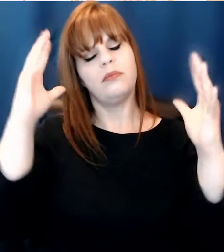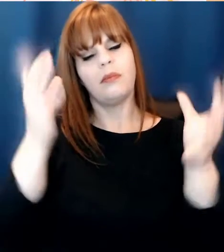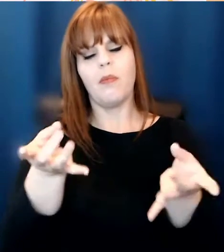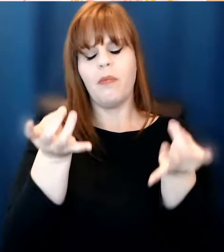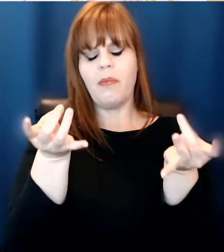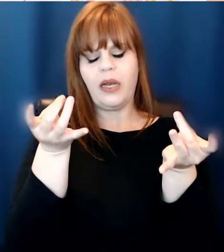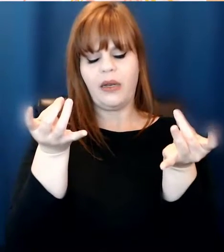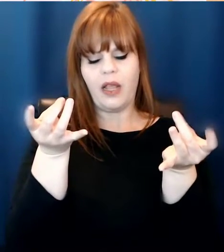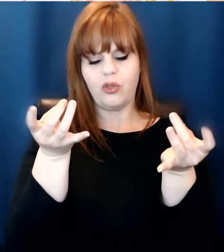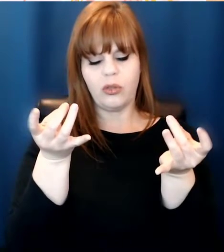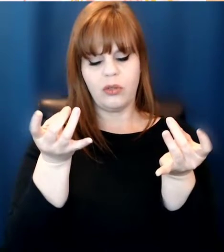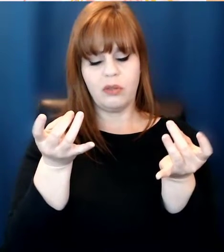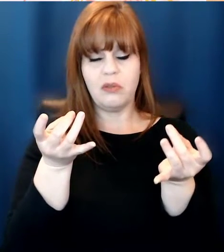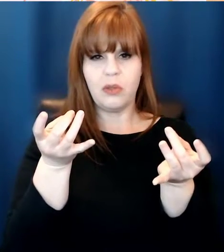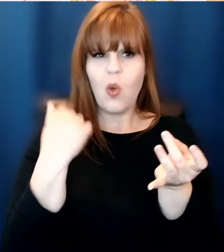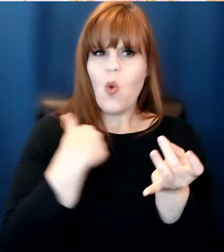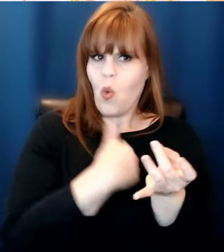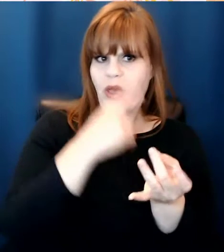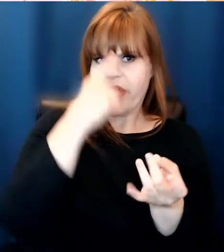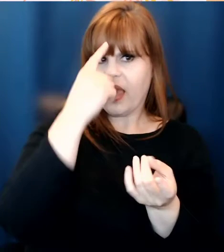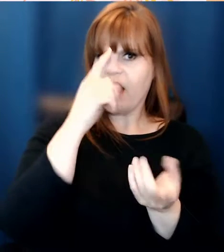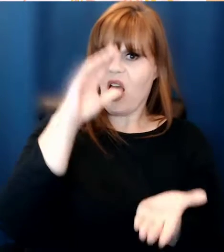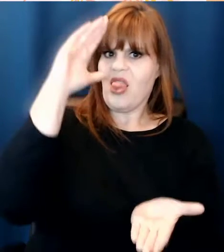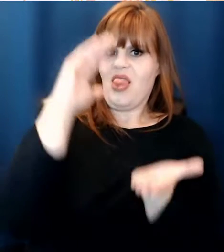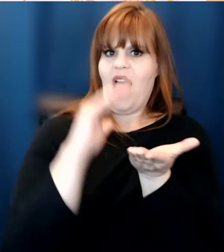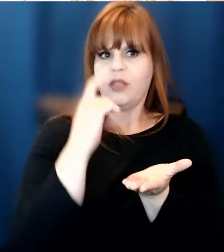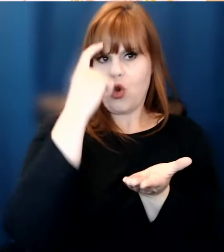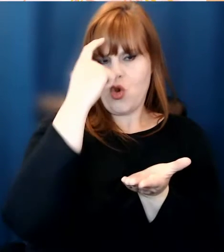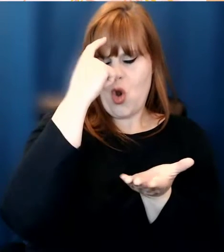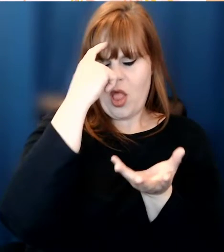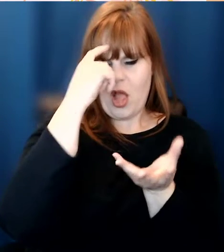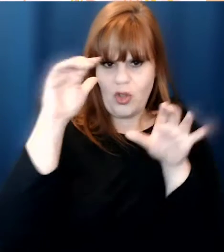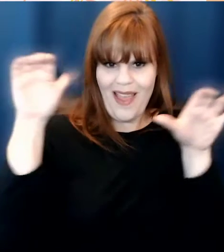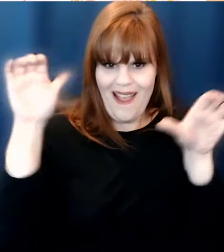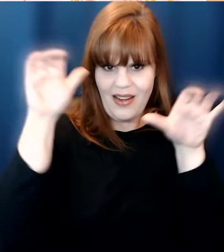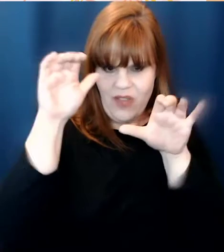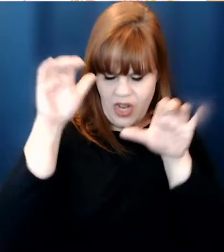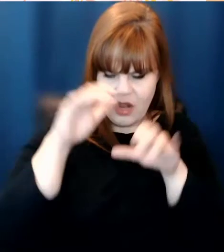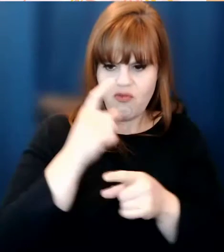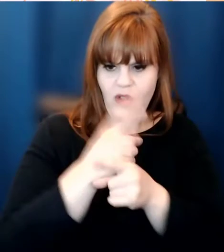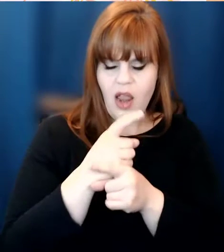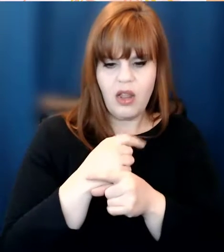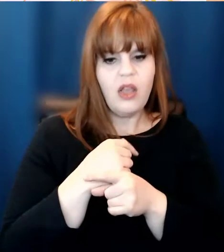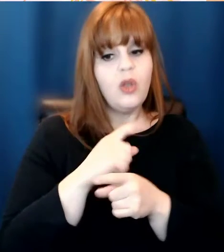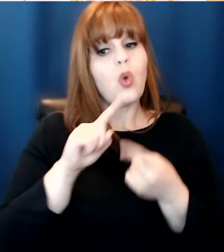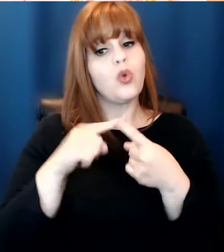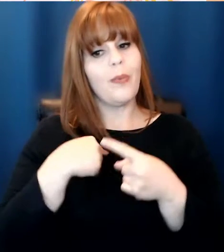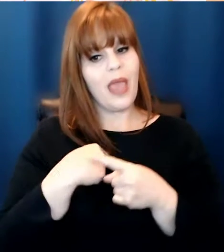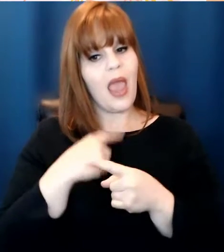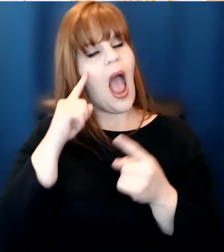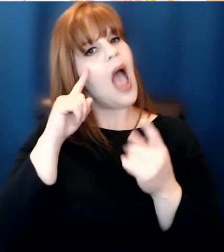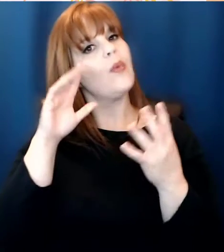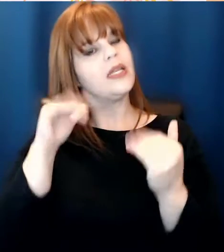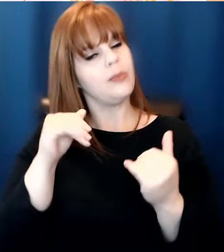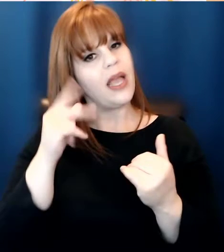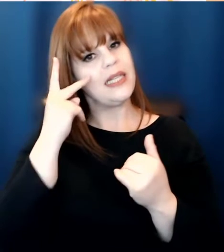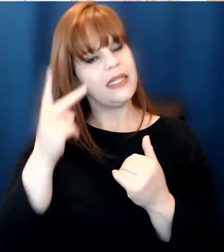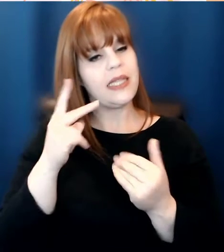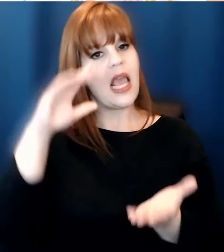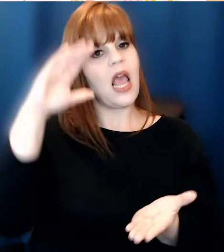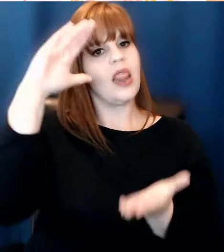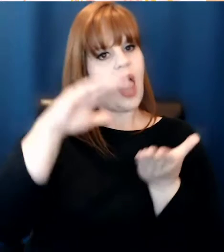less neurological activity. And so to me, I would think that I'd expect to see a lot less waves, so more flat